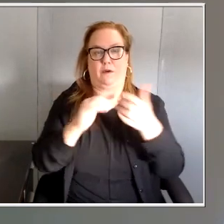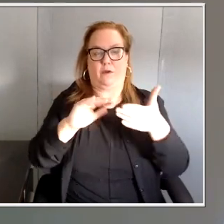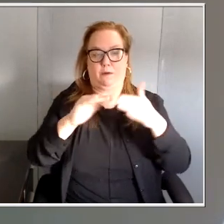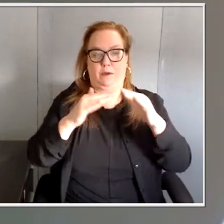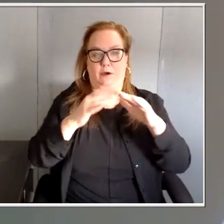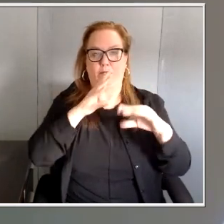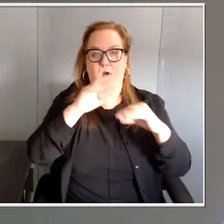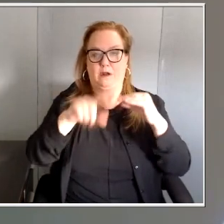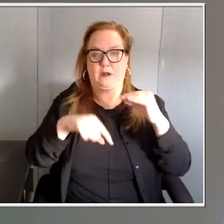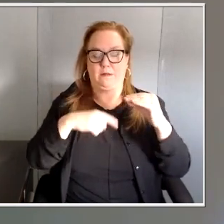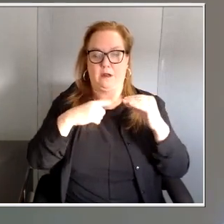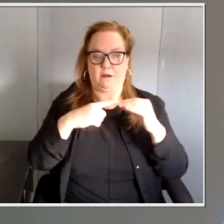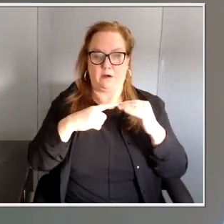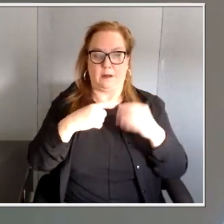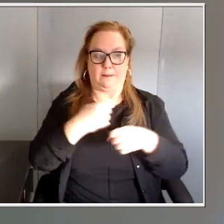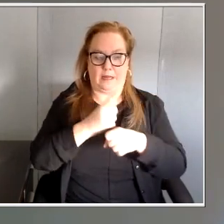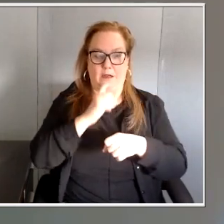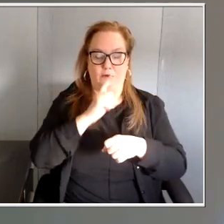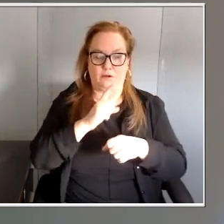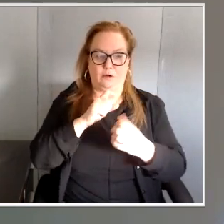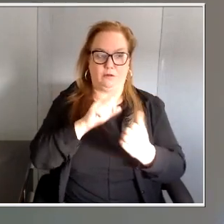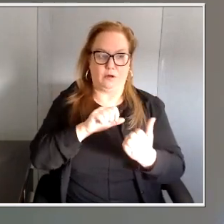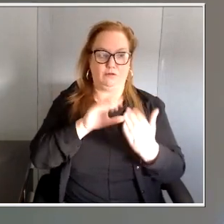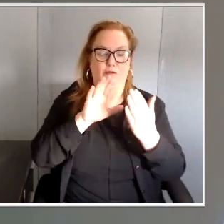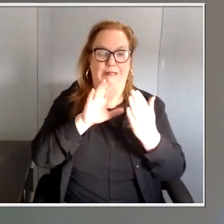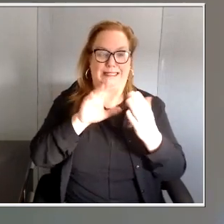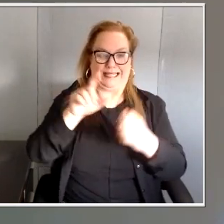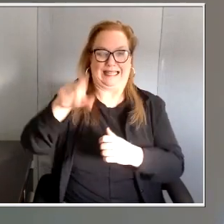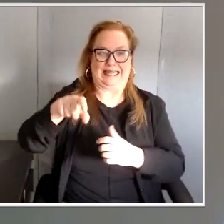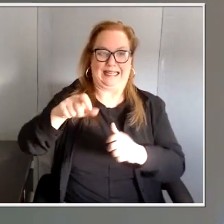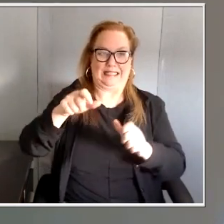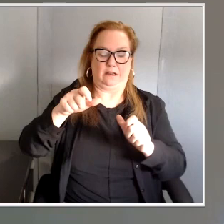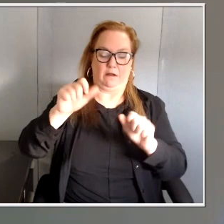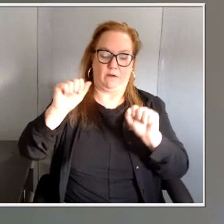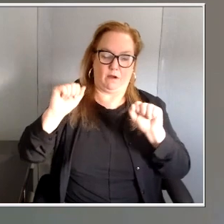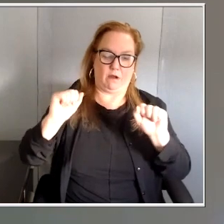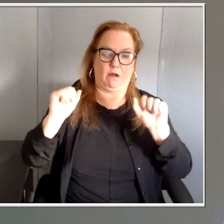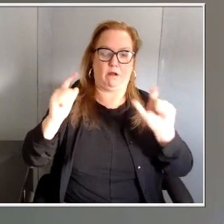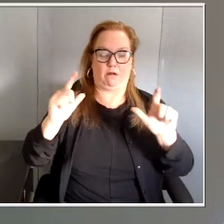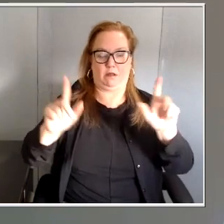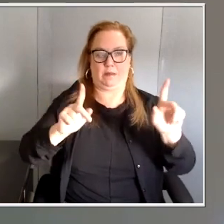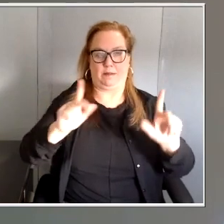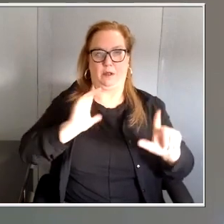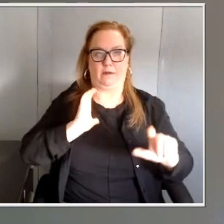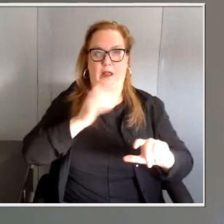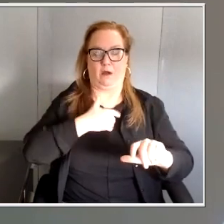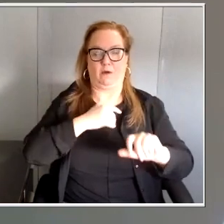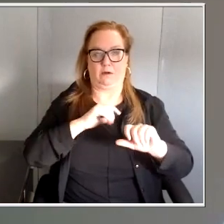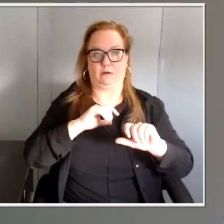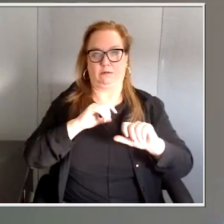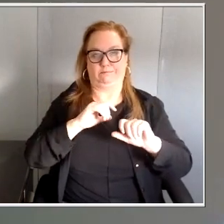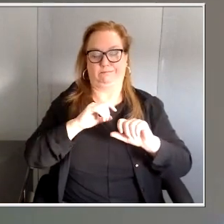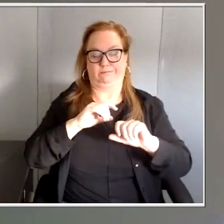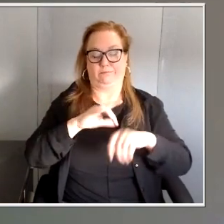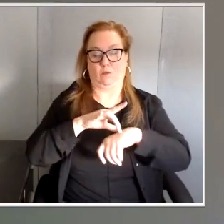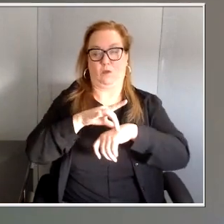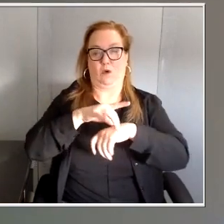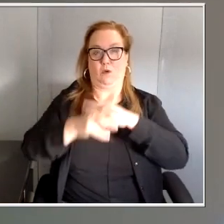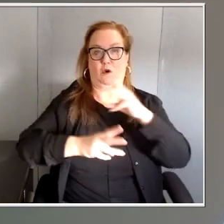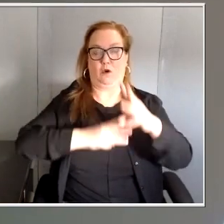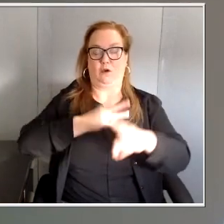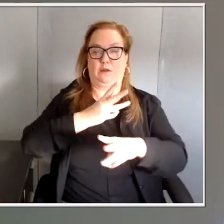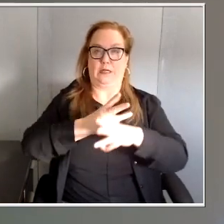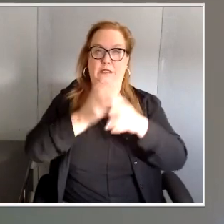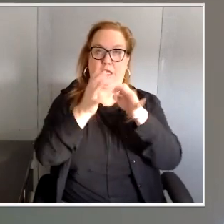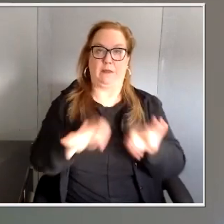talking about, ensuring that we're addressing the needs of every member of our society is going to be critically important going